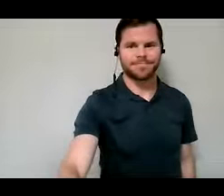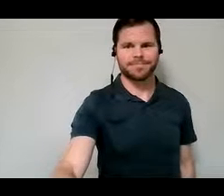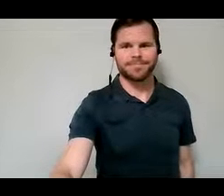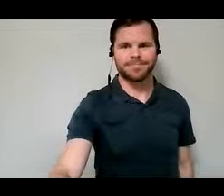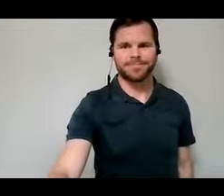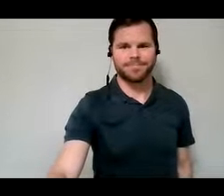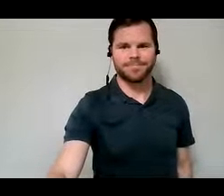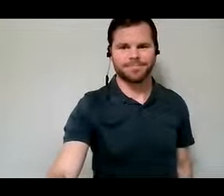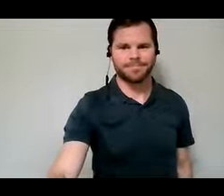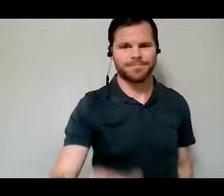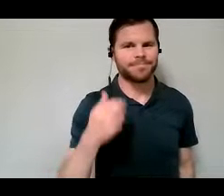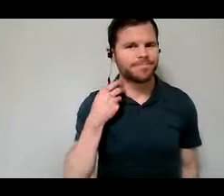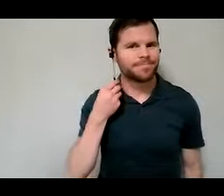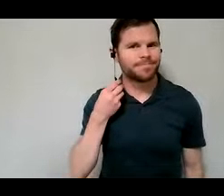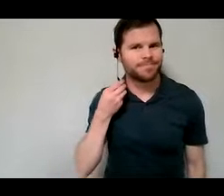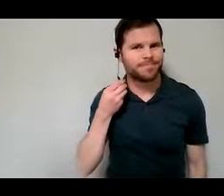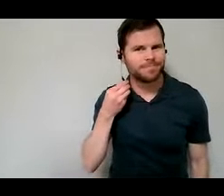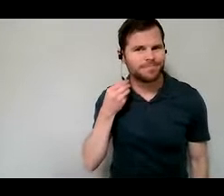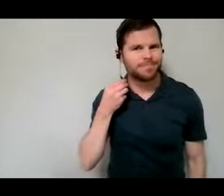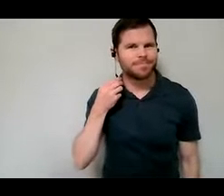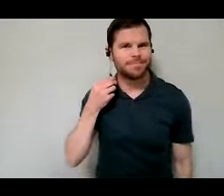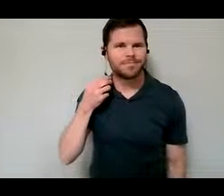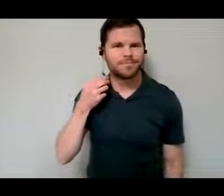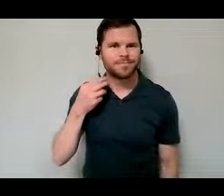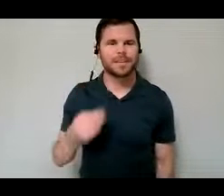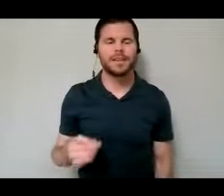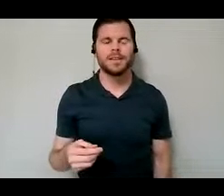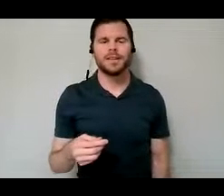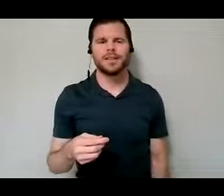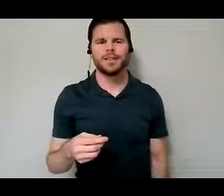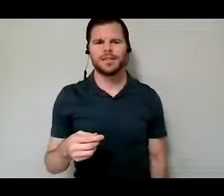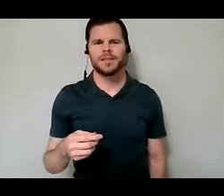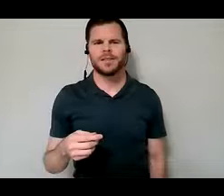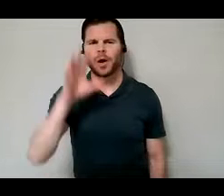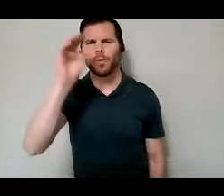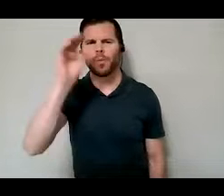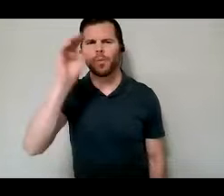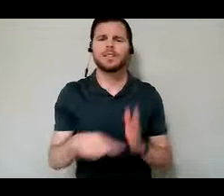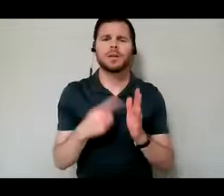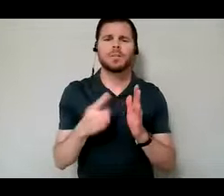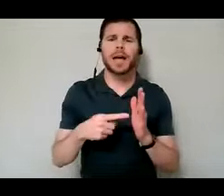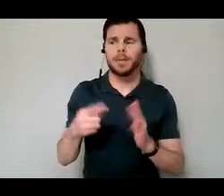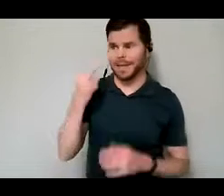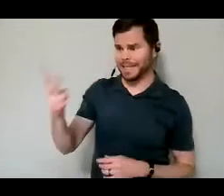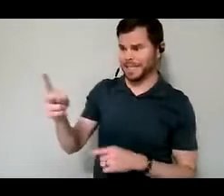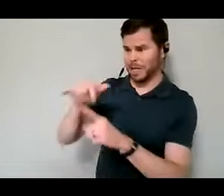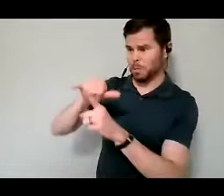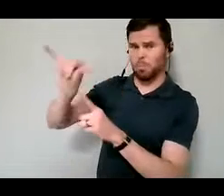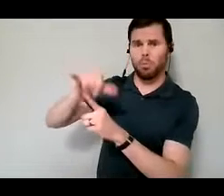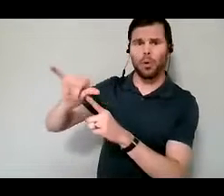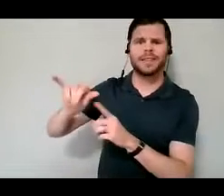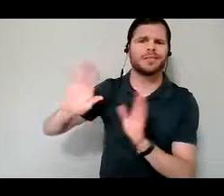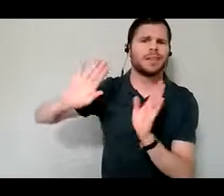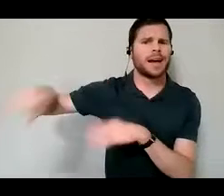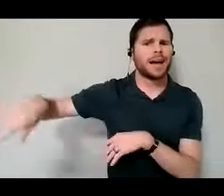Sometimes I just shrug off bullying. Like, sometimes I would see it as, oh, it's just somebody being mean to someone. But I kind